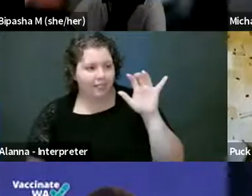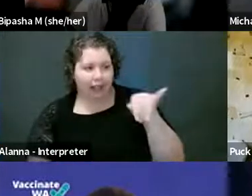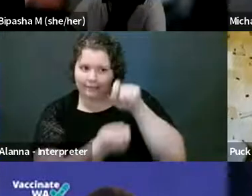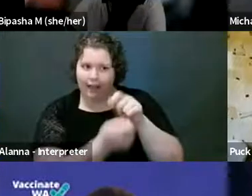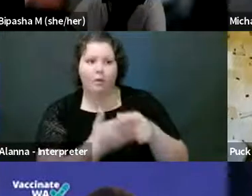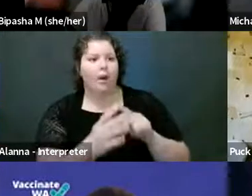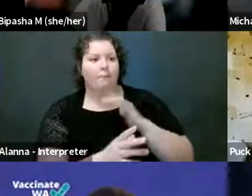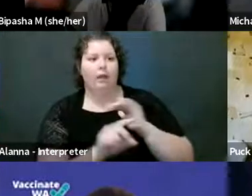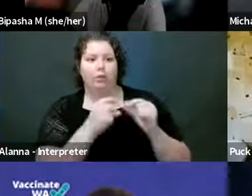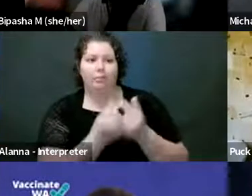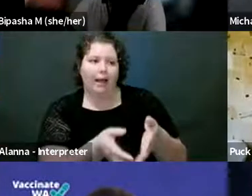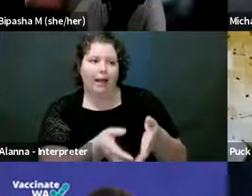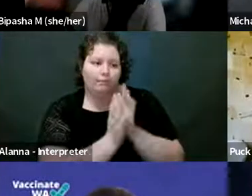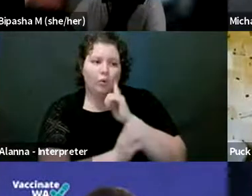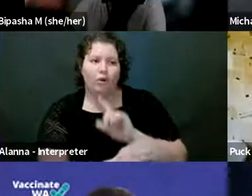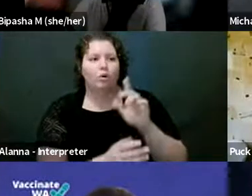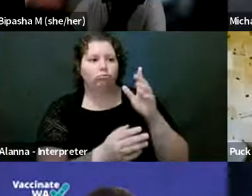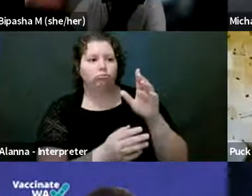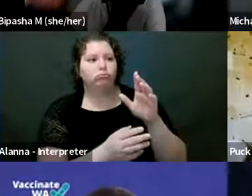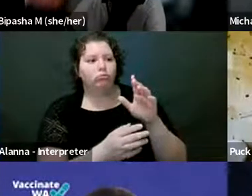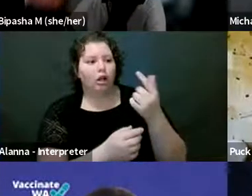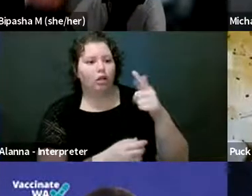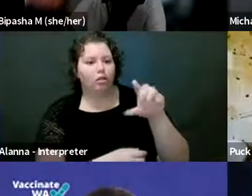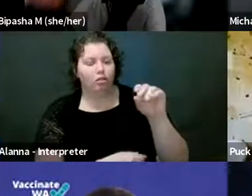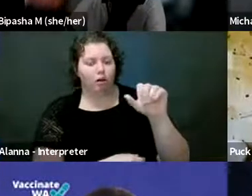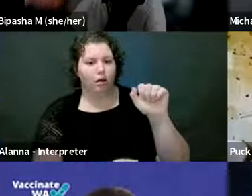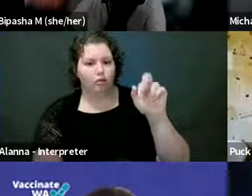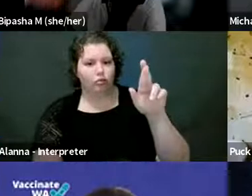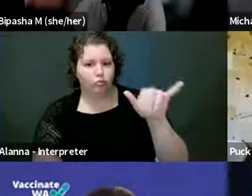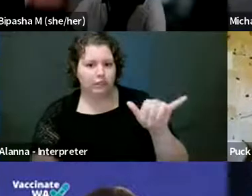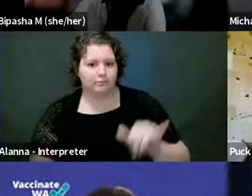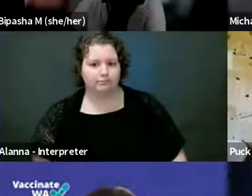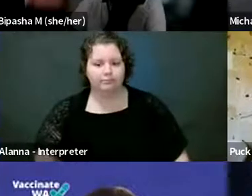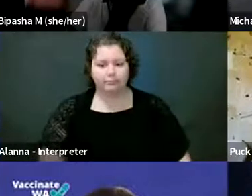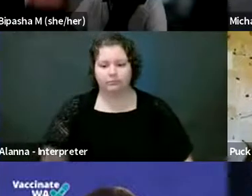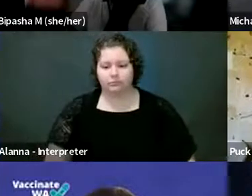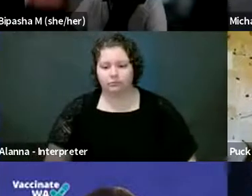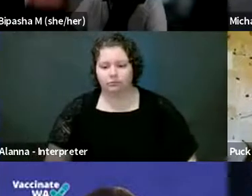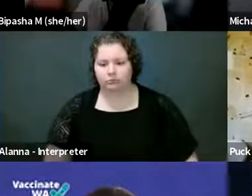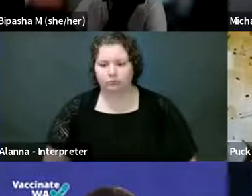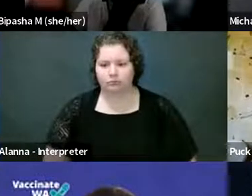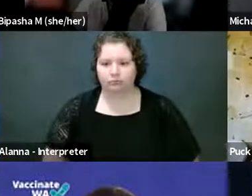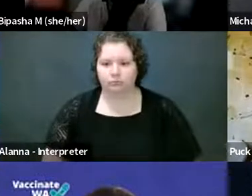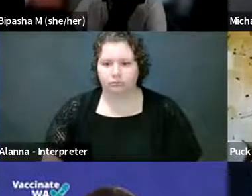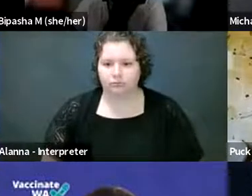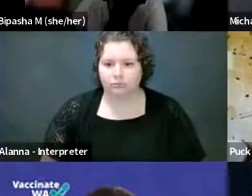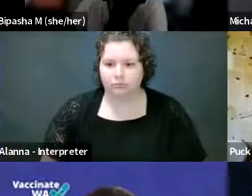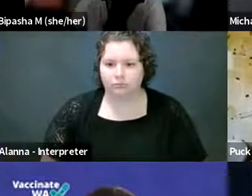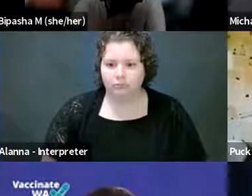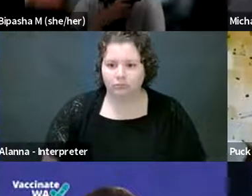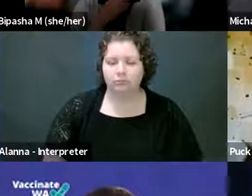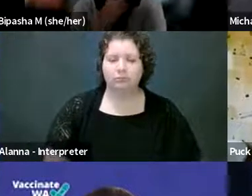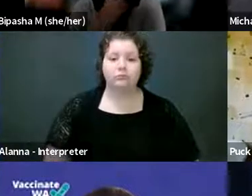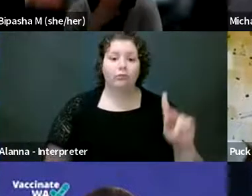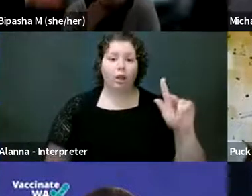we could do. Kashi. Sorry, the slight expansion I wanted to make on that was that in addition to a glossary of a sort of definition of shared terms, I